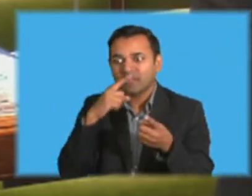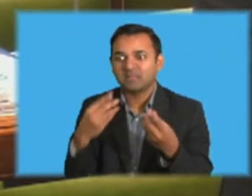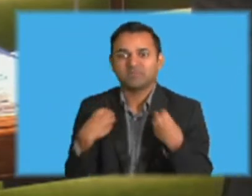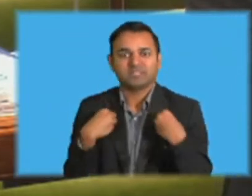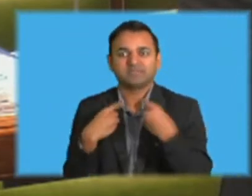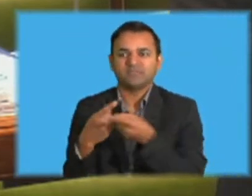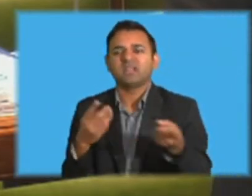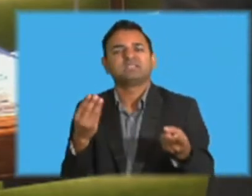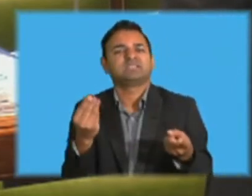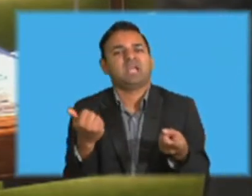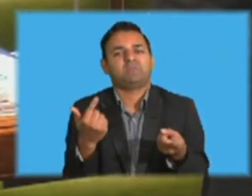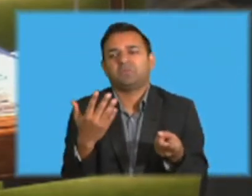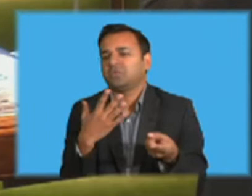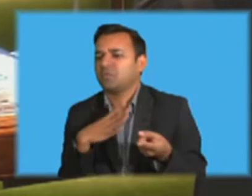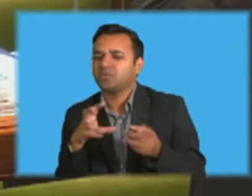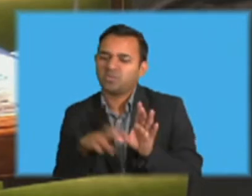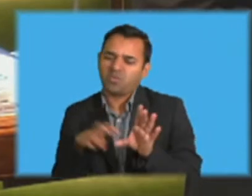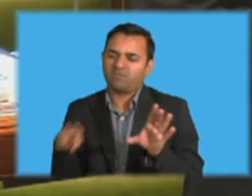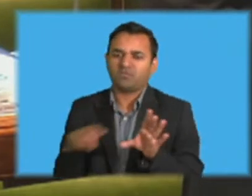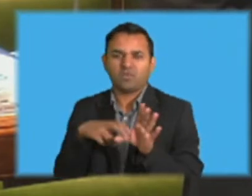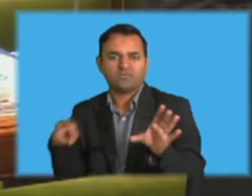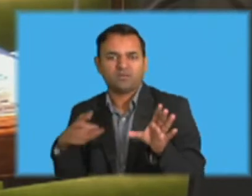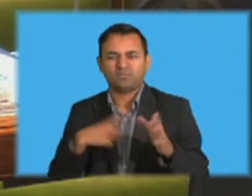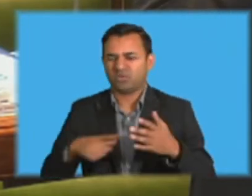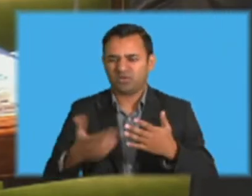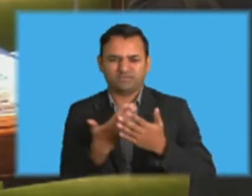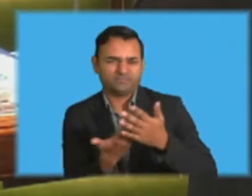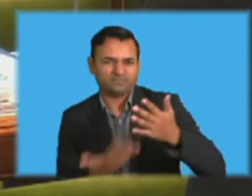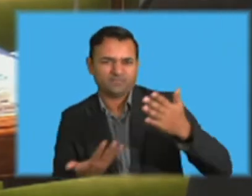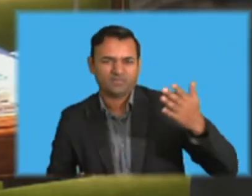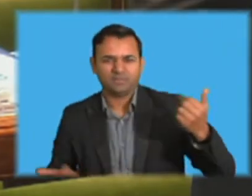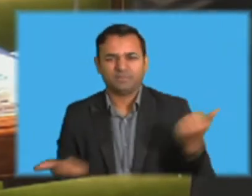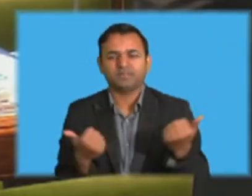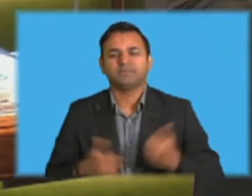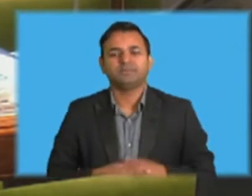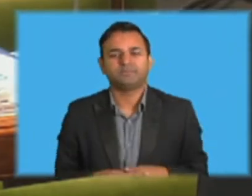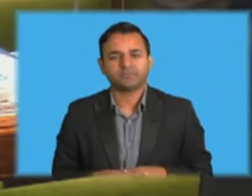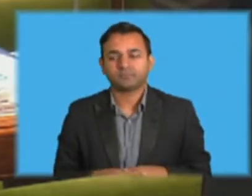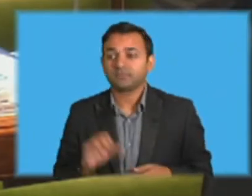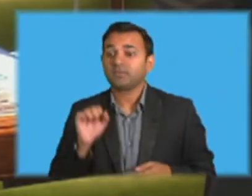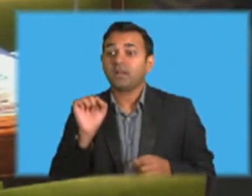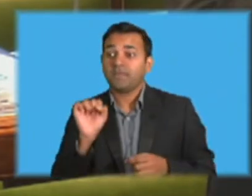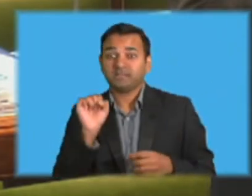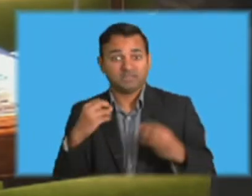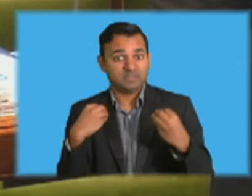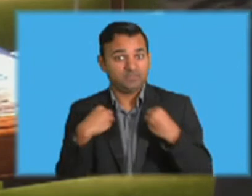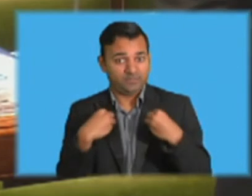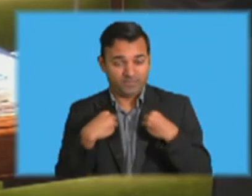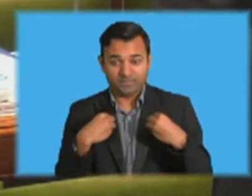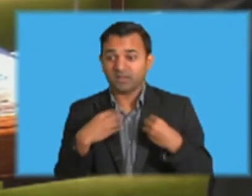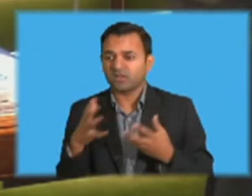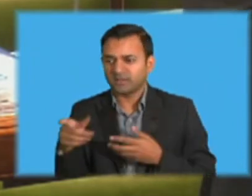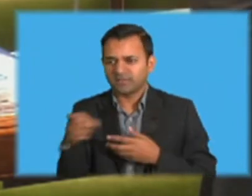Parliament previously, we then have 2 months where the bus companies could make the transition. And we had what we call a